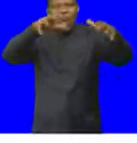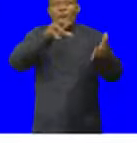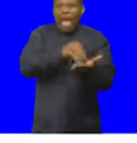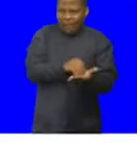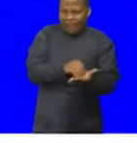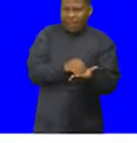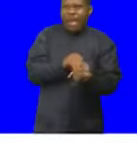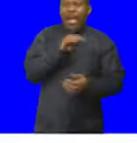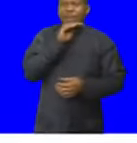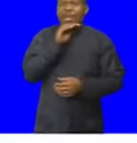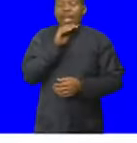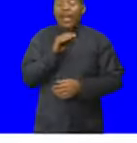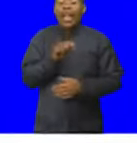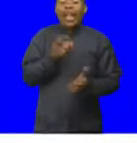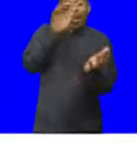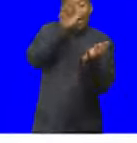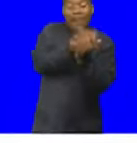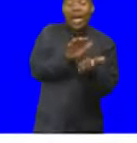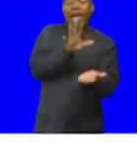ngenyanga yendlovana.